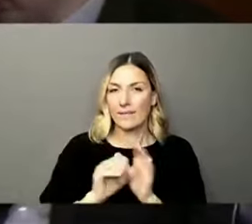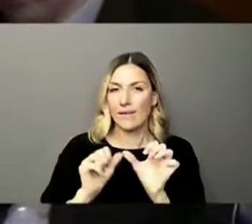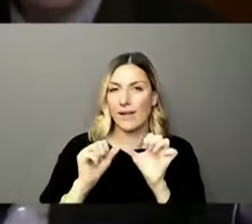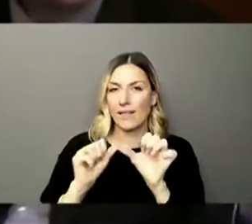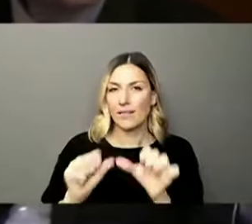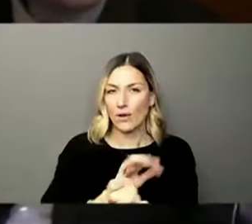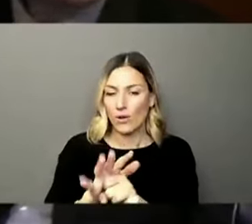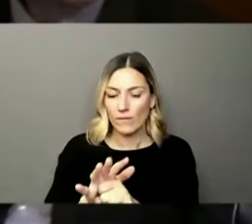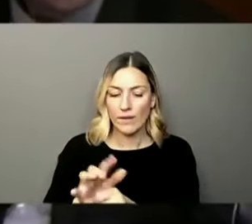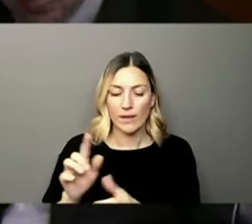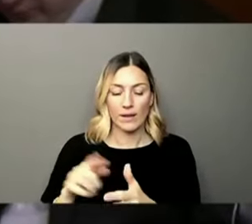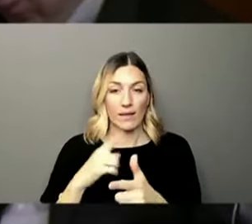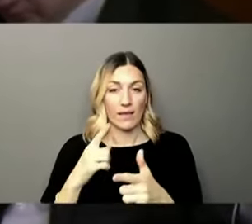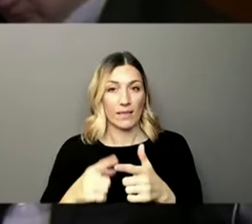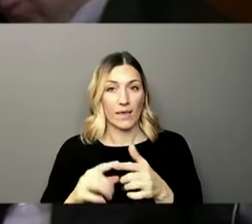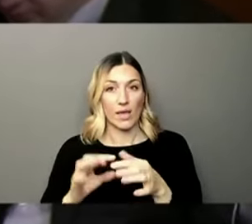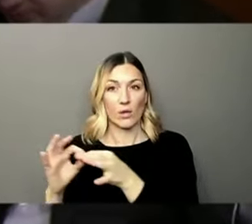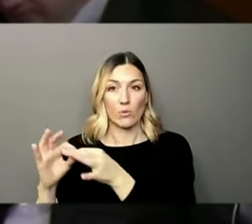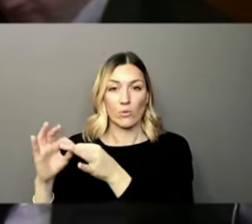with the coordination.